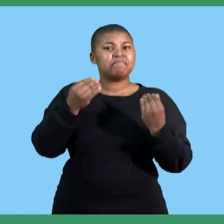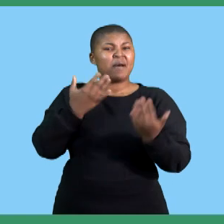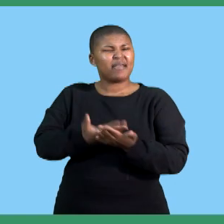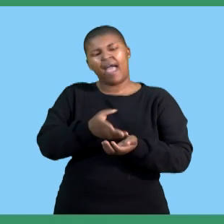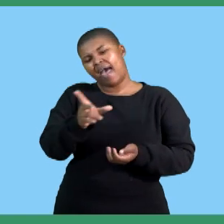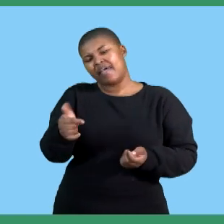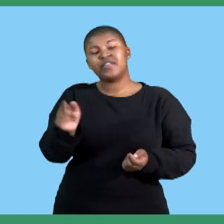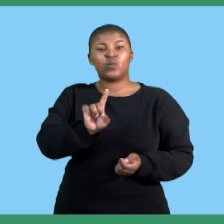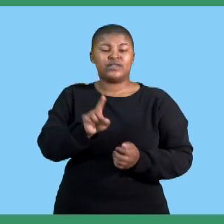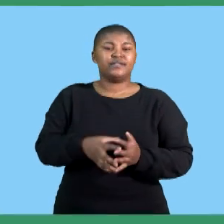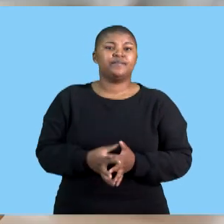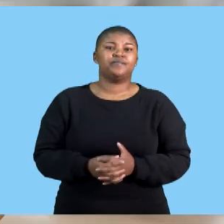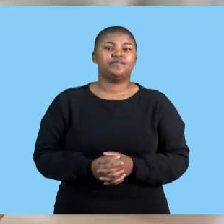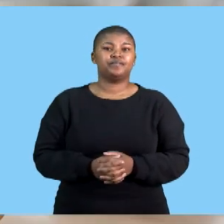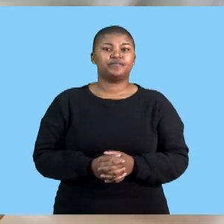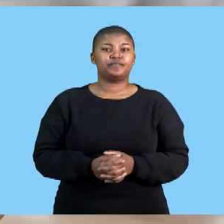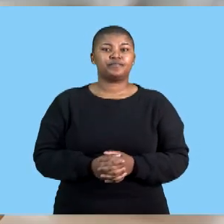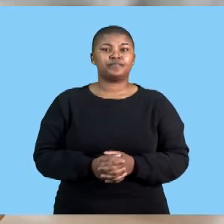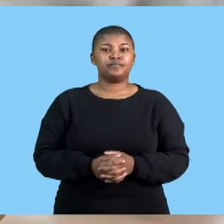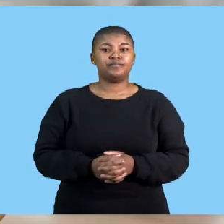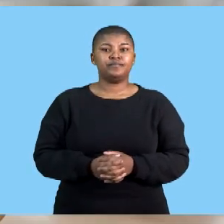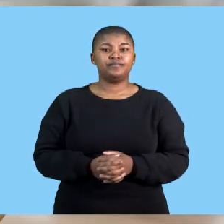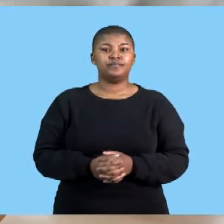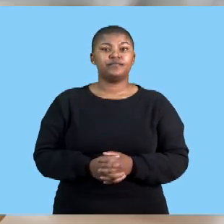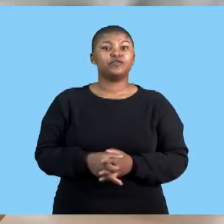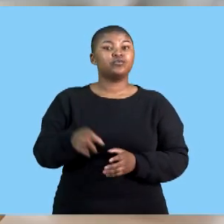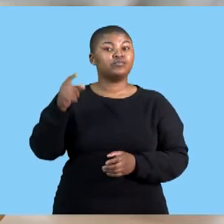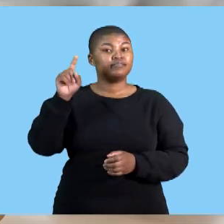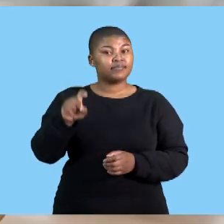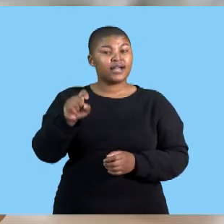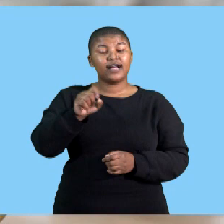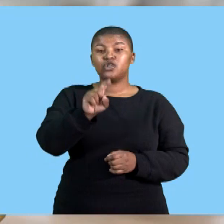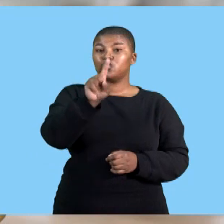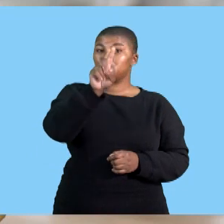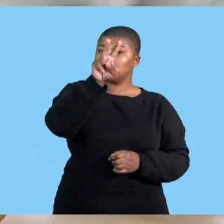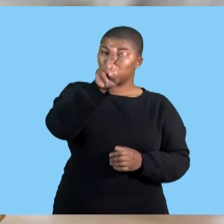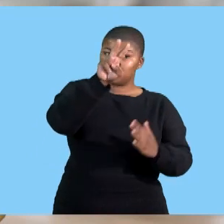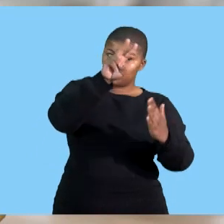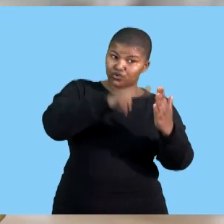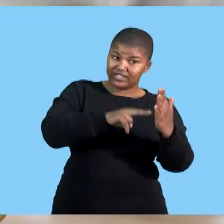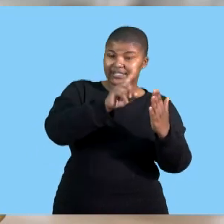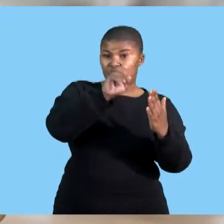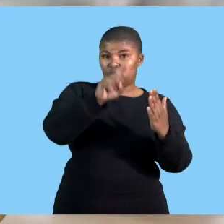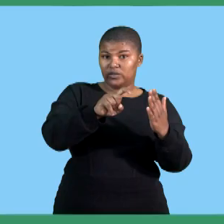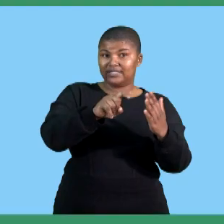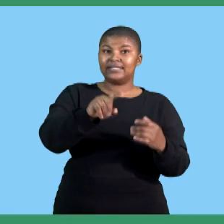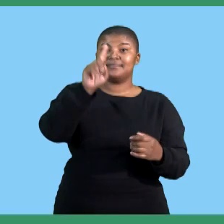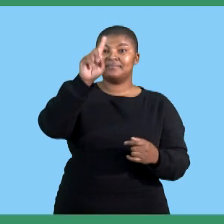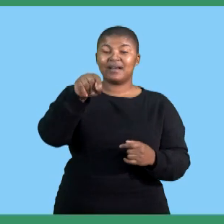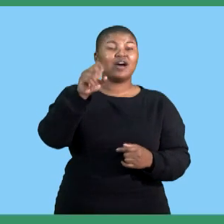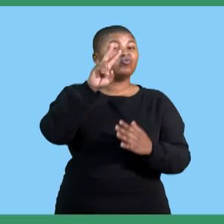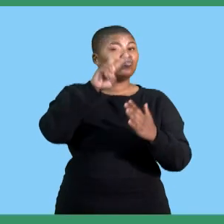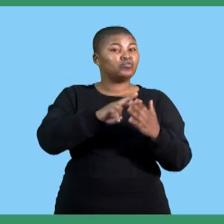consider. So you need to bear in mind when you read the question, take into account that it said